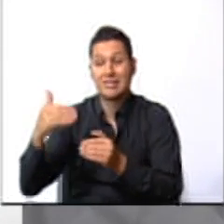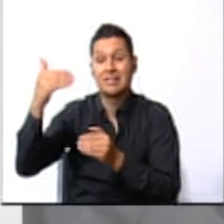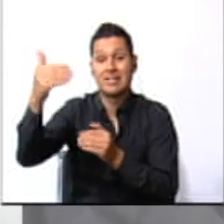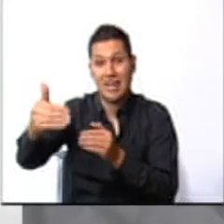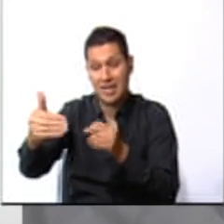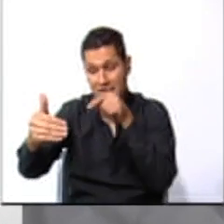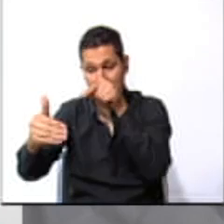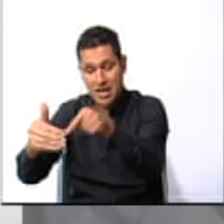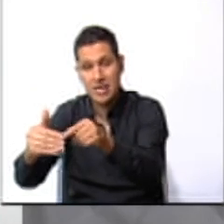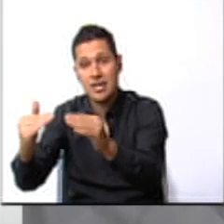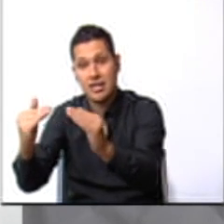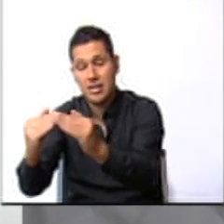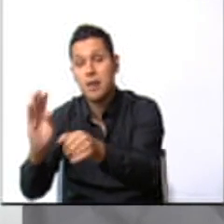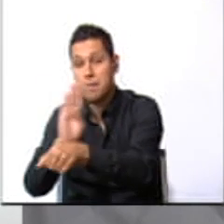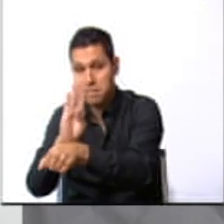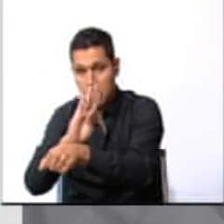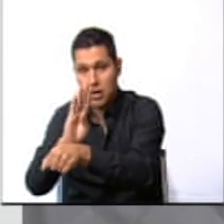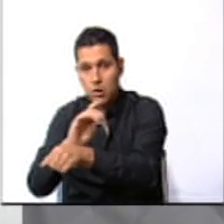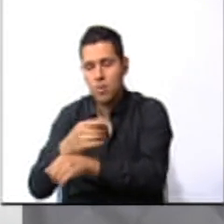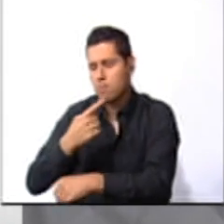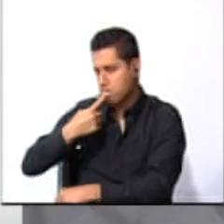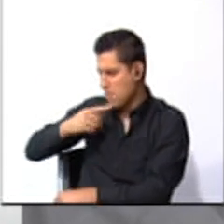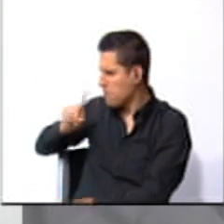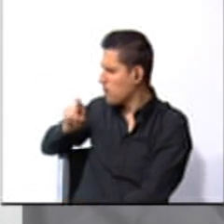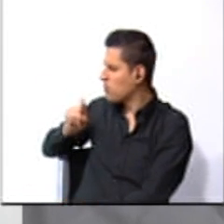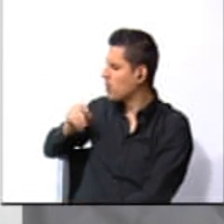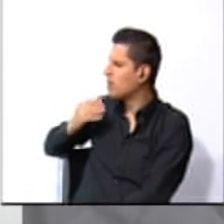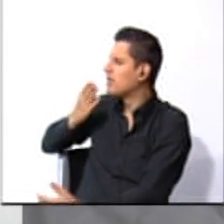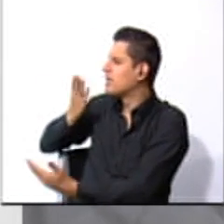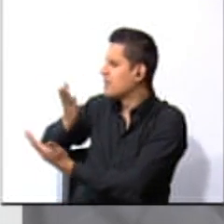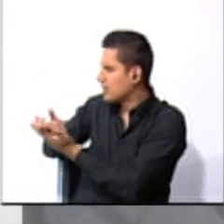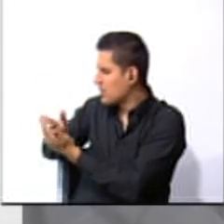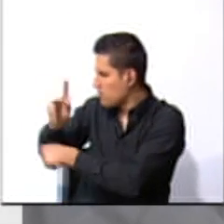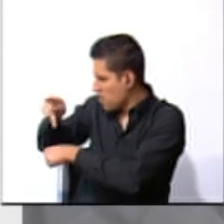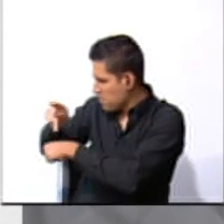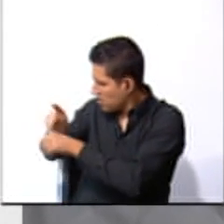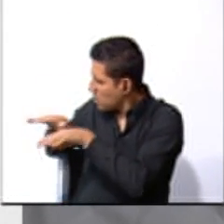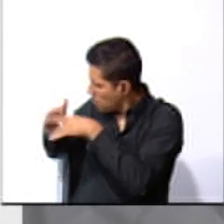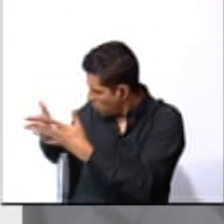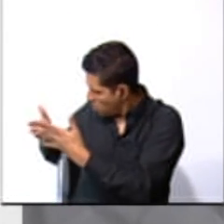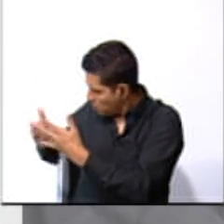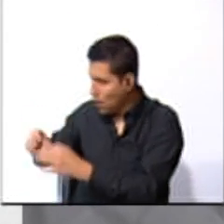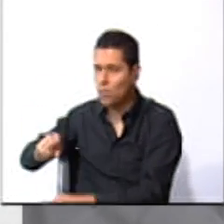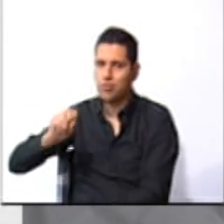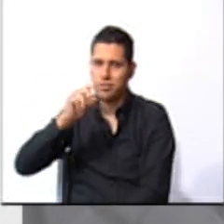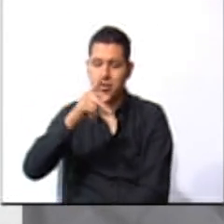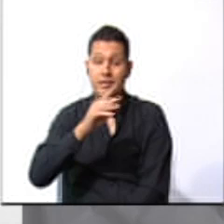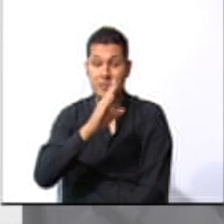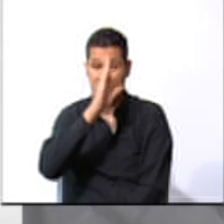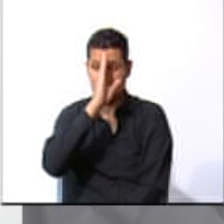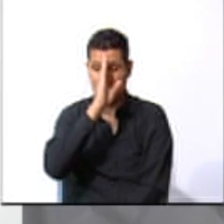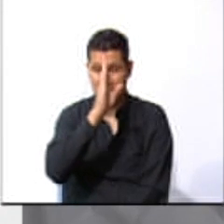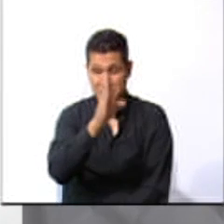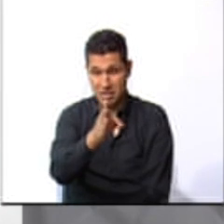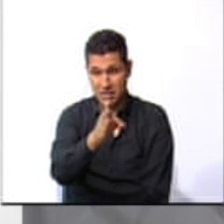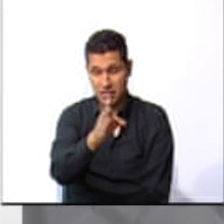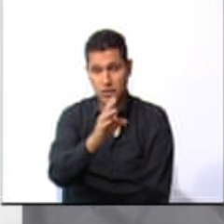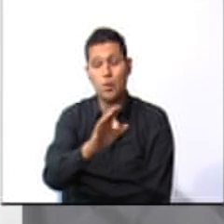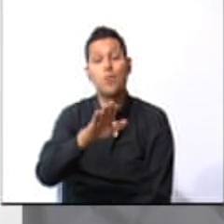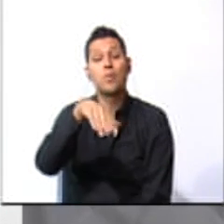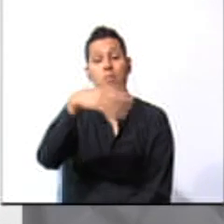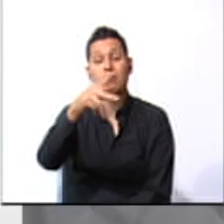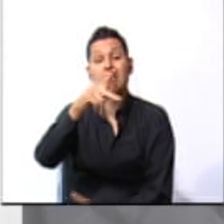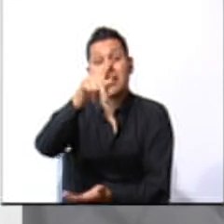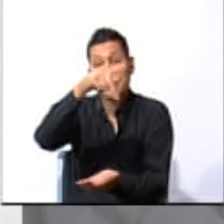bank. How do I get to the park? Go straight. The